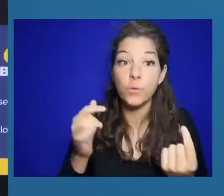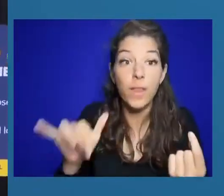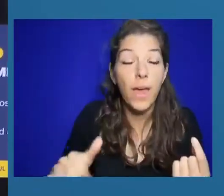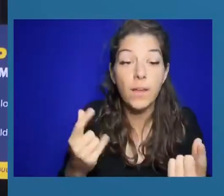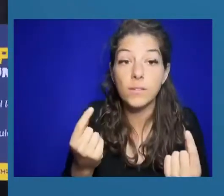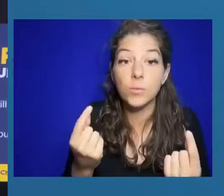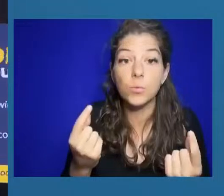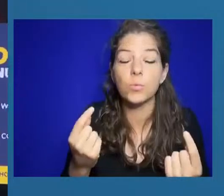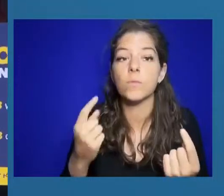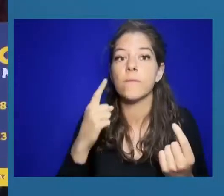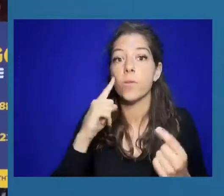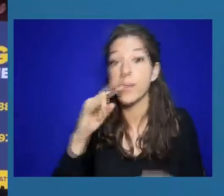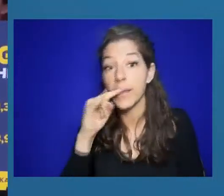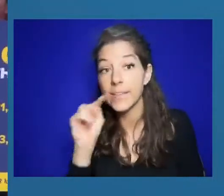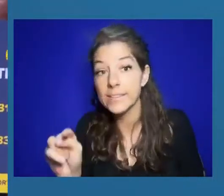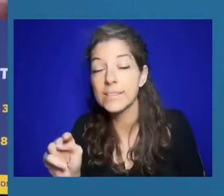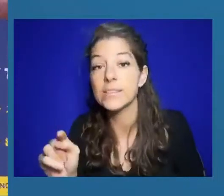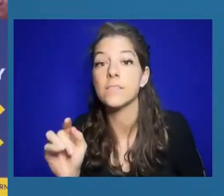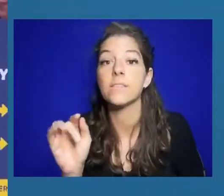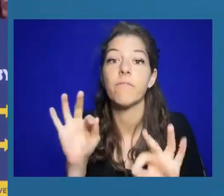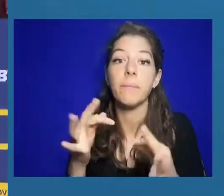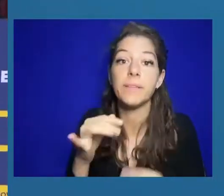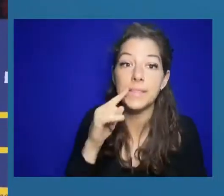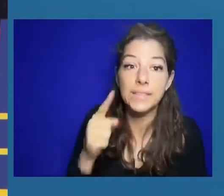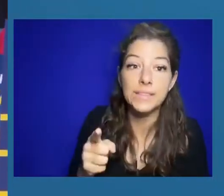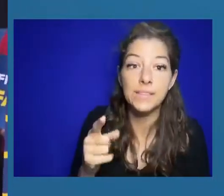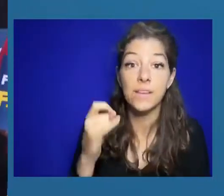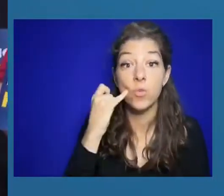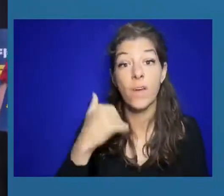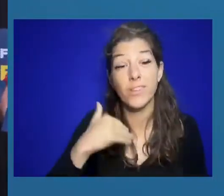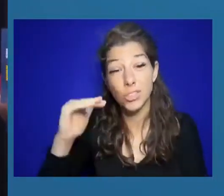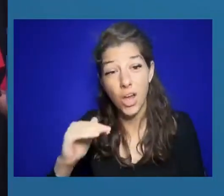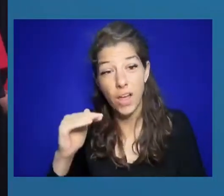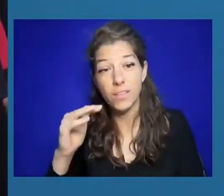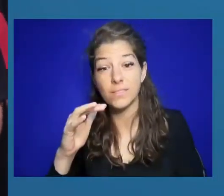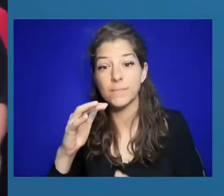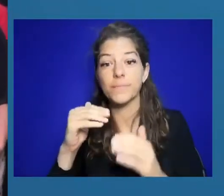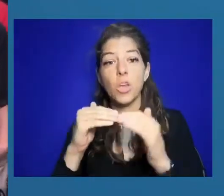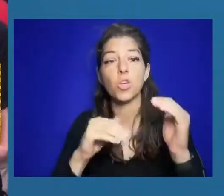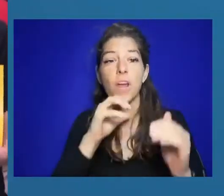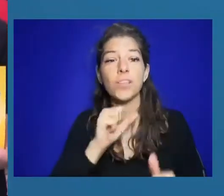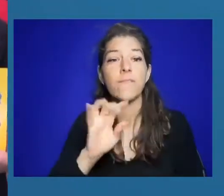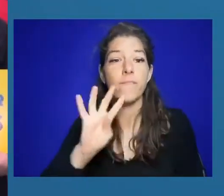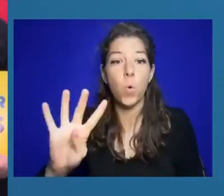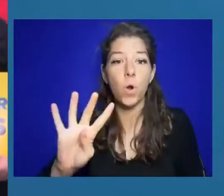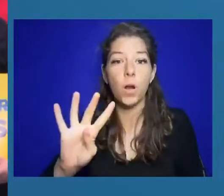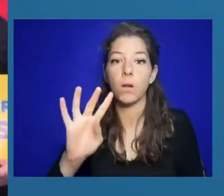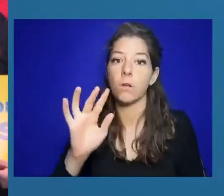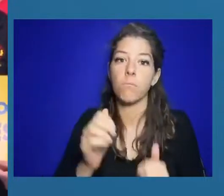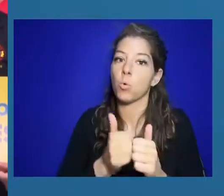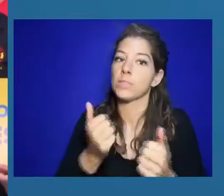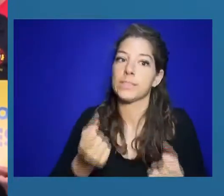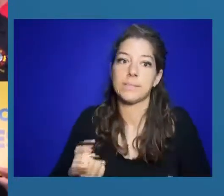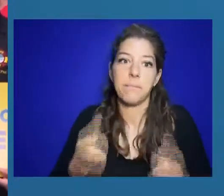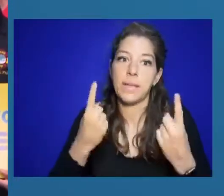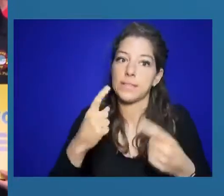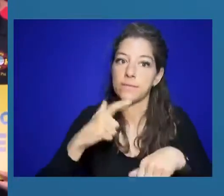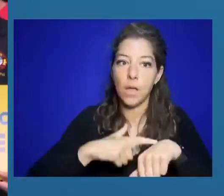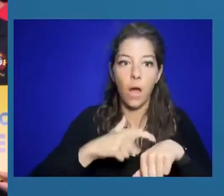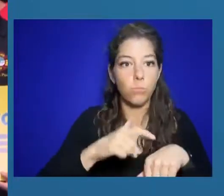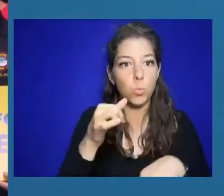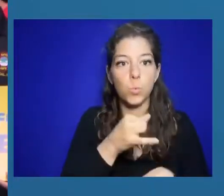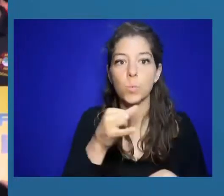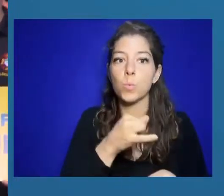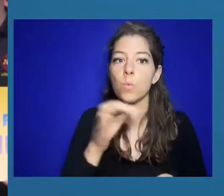For little kids, families with little kids, if you have a child under the age of 4, which I know personally is the most expensive time because all that formula